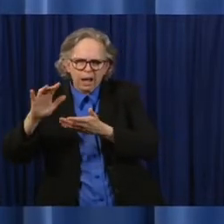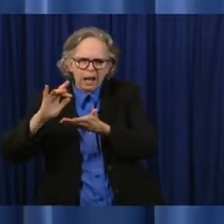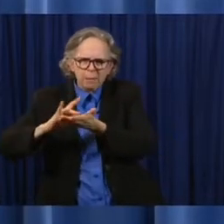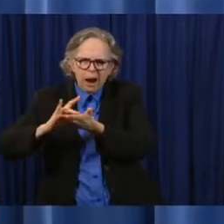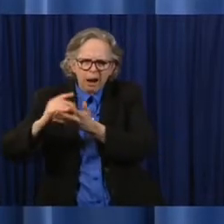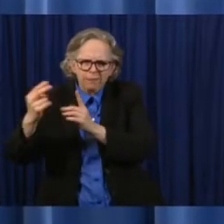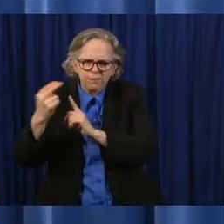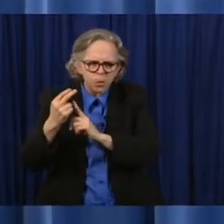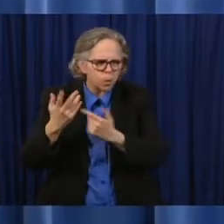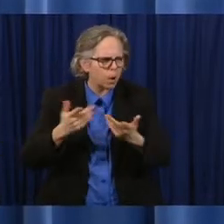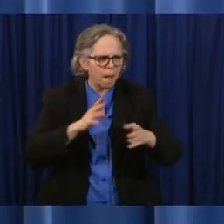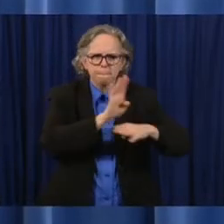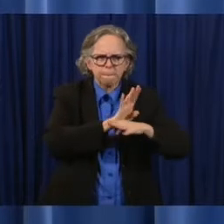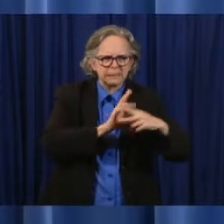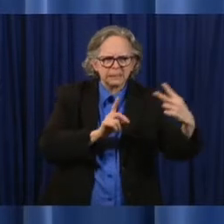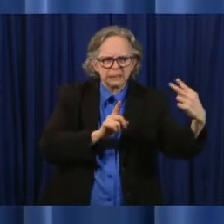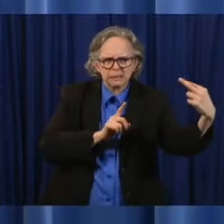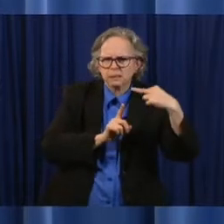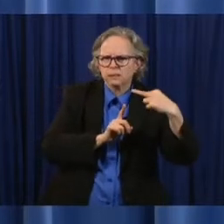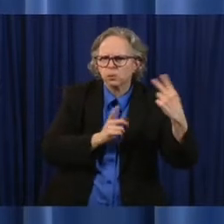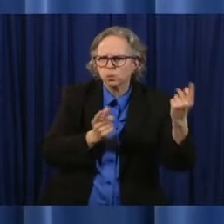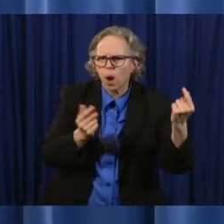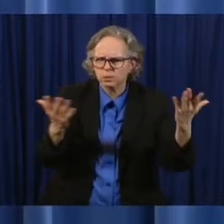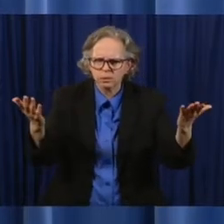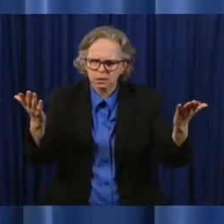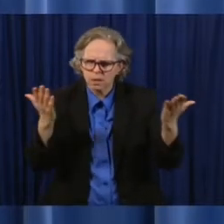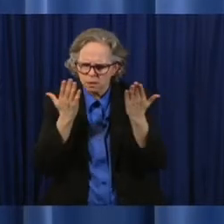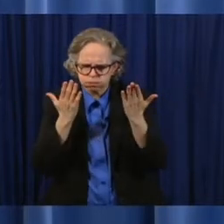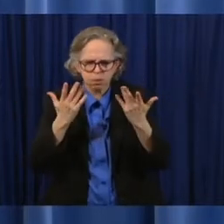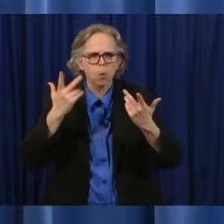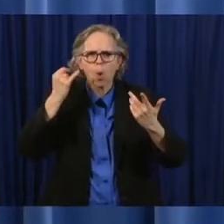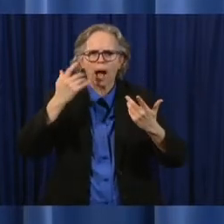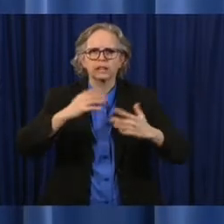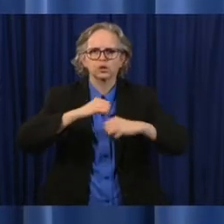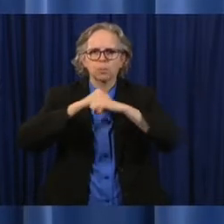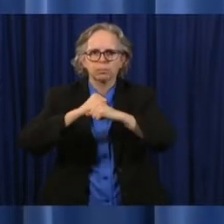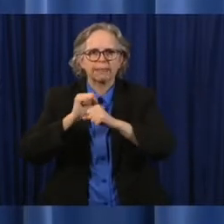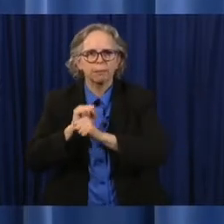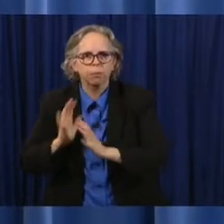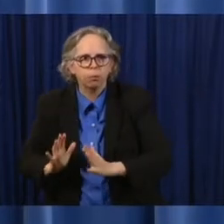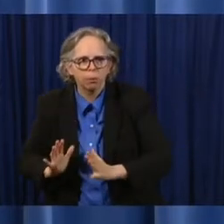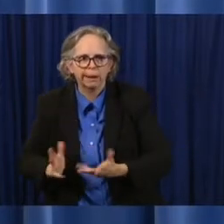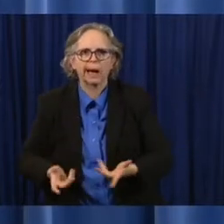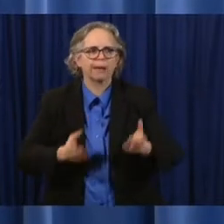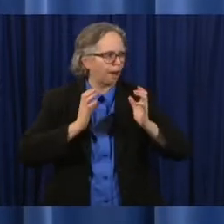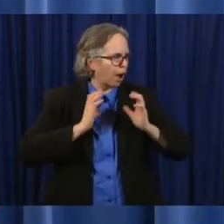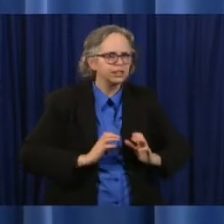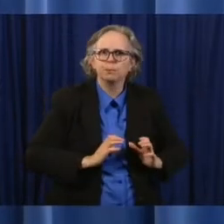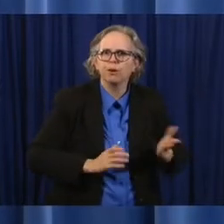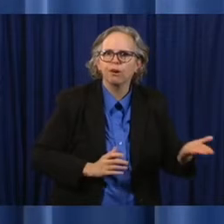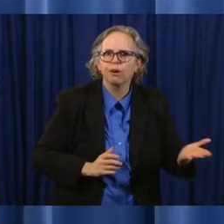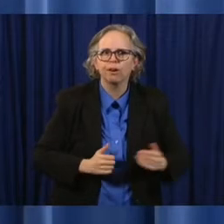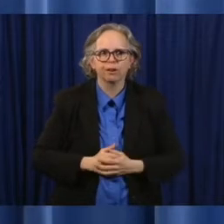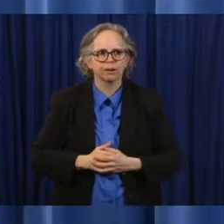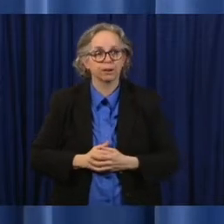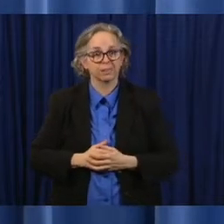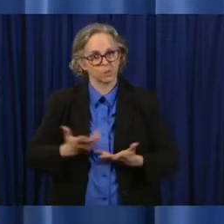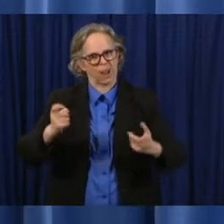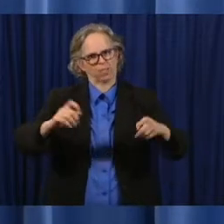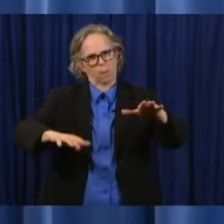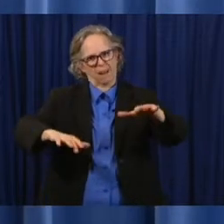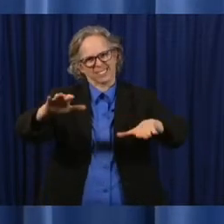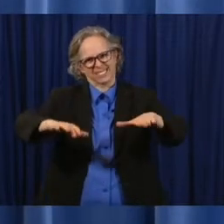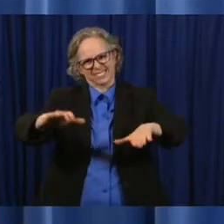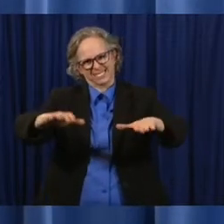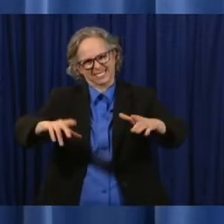to protect any customers who might come into a retail business. So it is a balance.